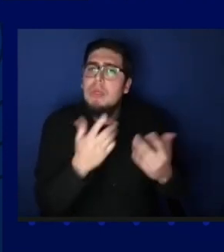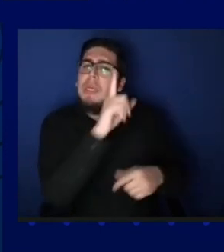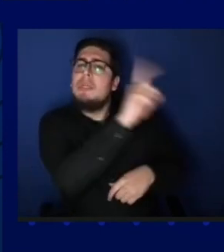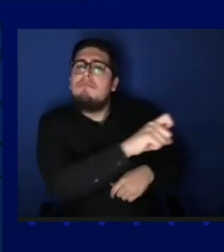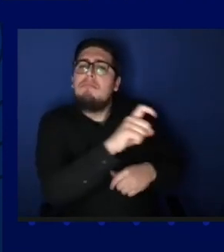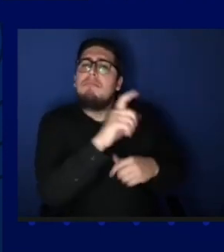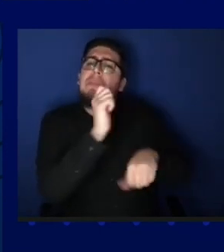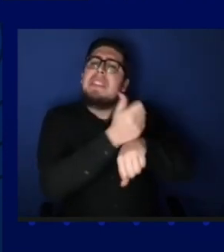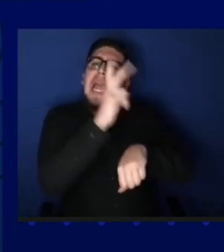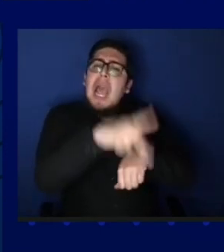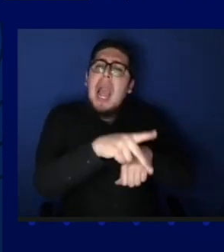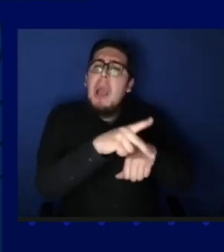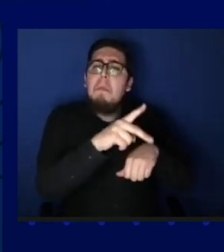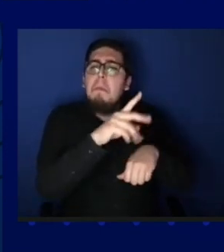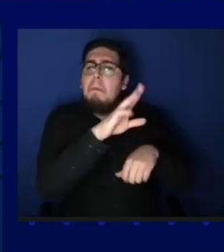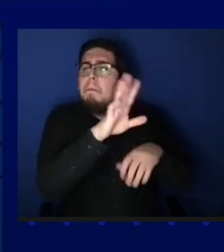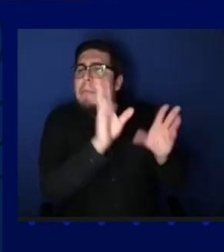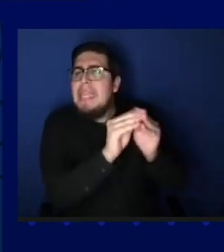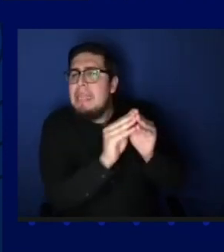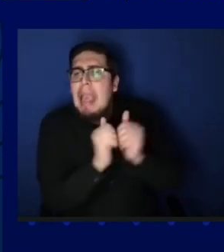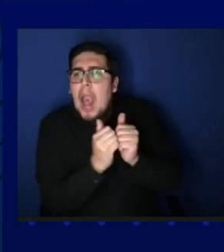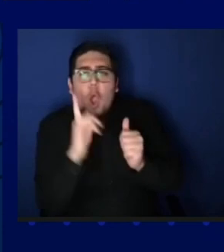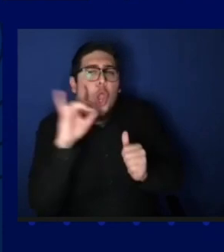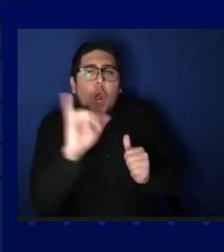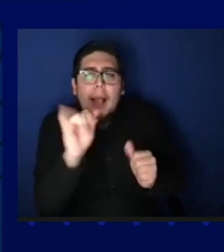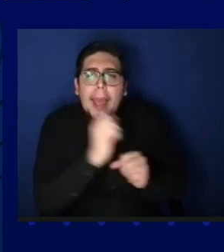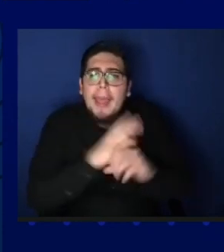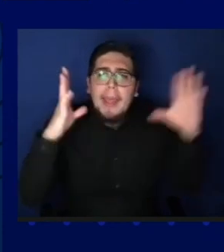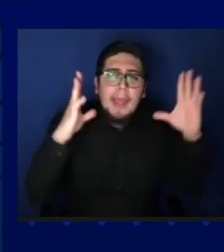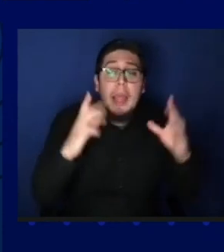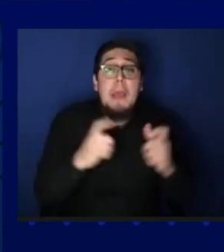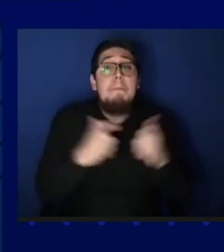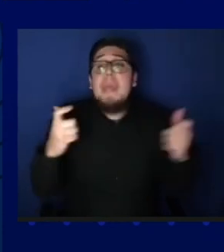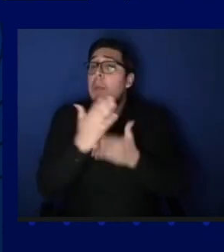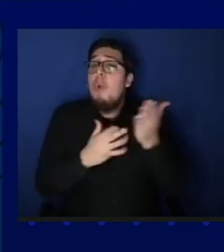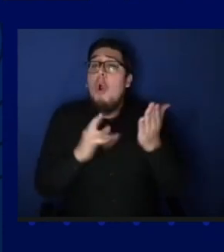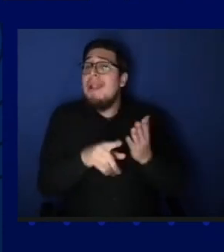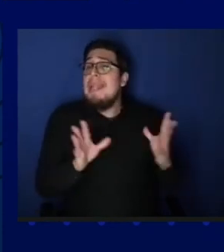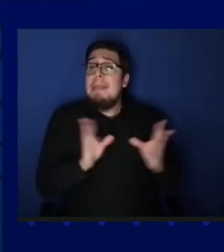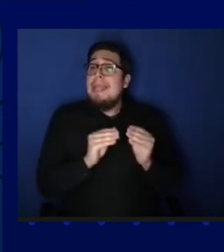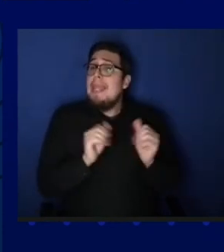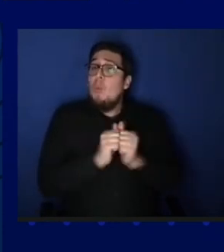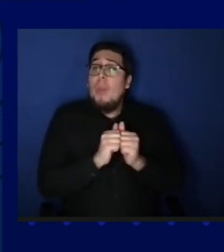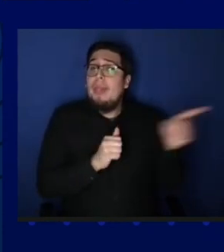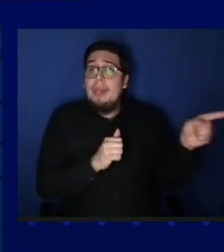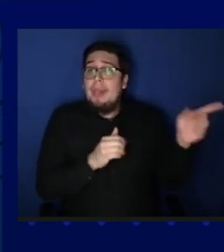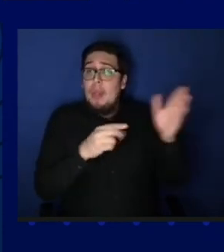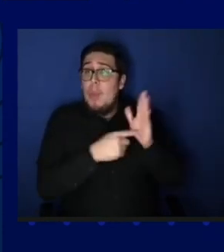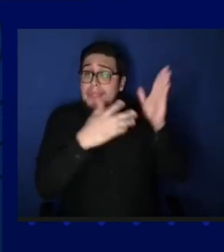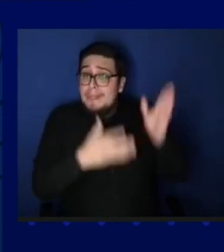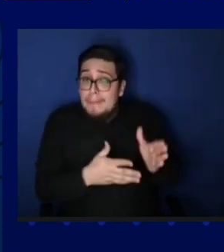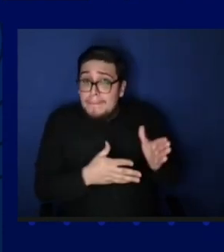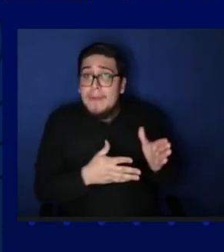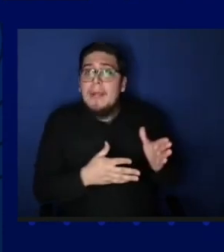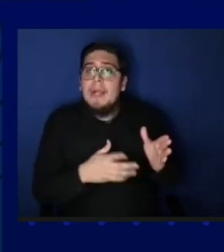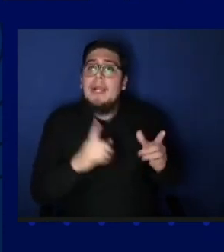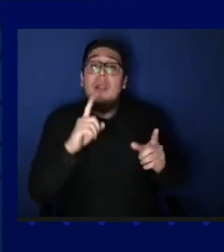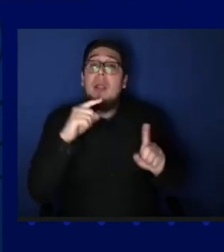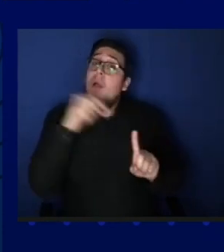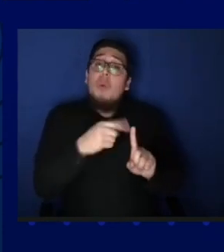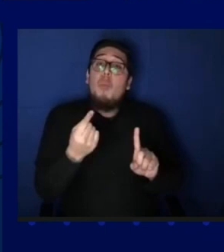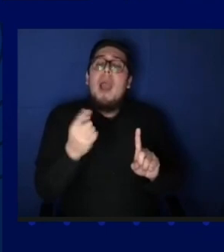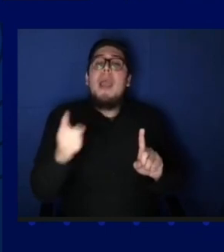of meeting with electeds is preparing for the meetings so that you are confident and successful, right?